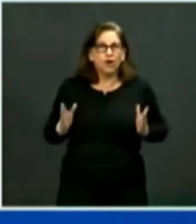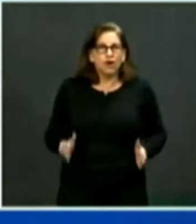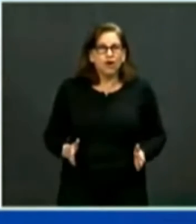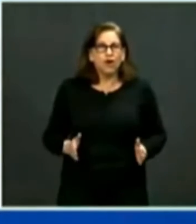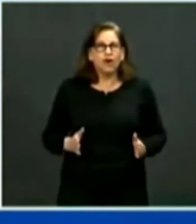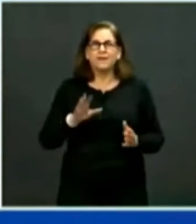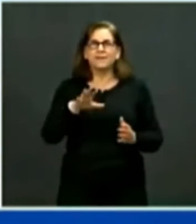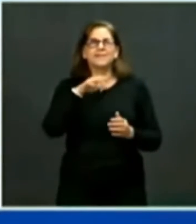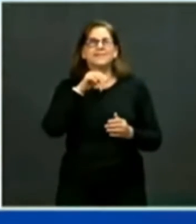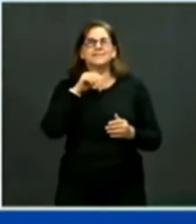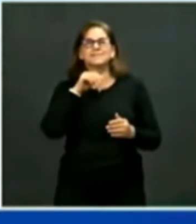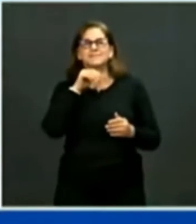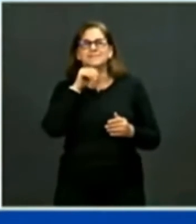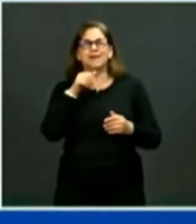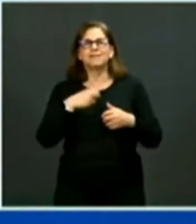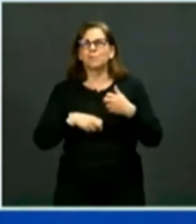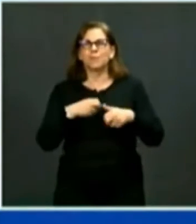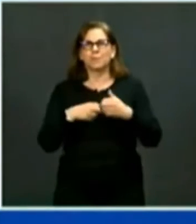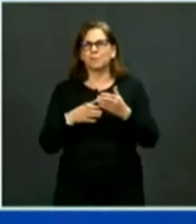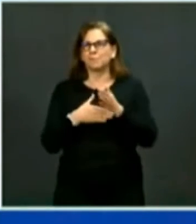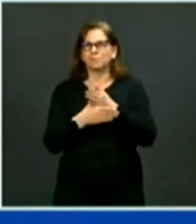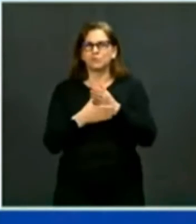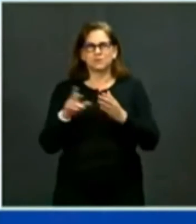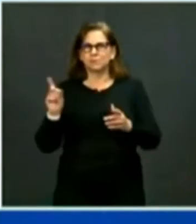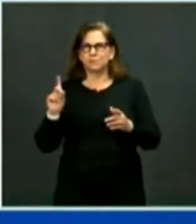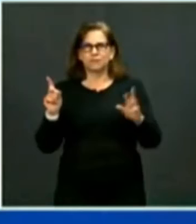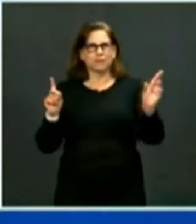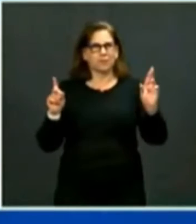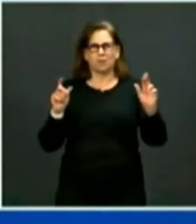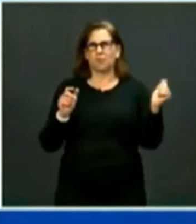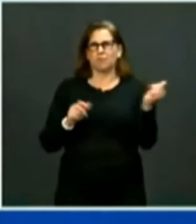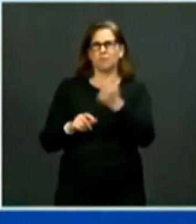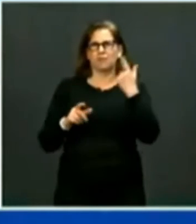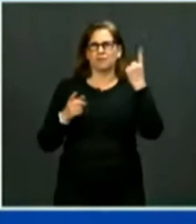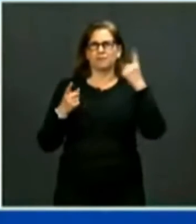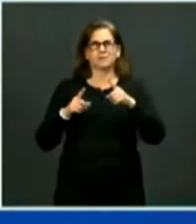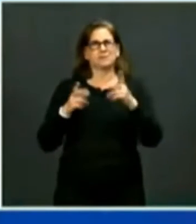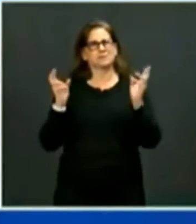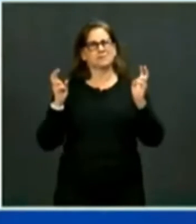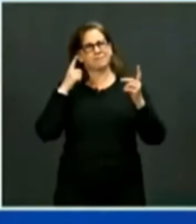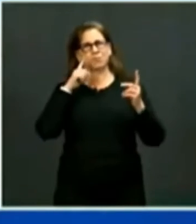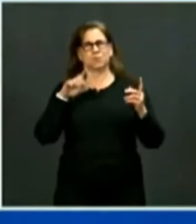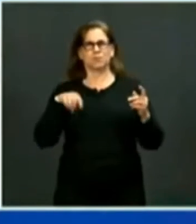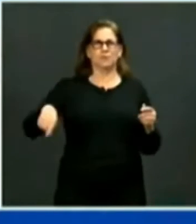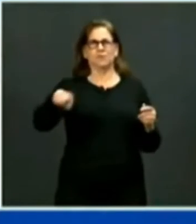people. This is a view by the American people as an American issue.